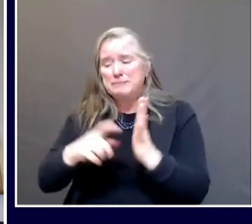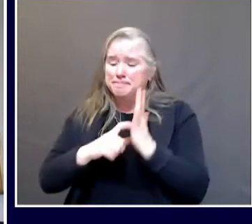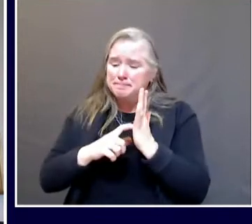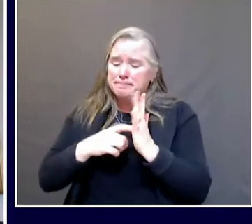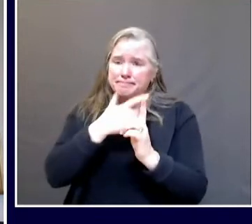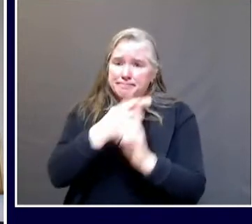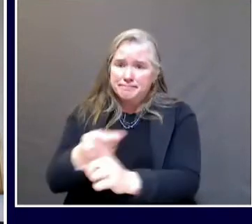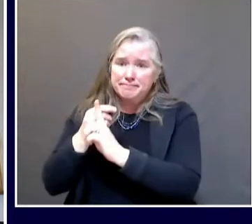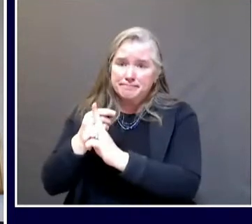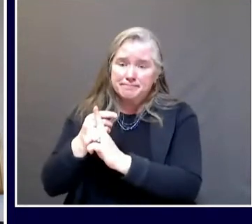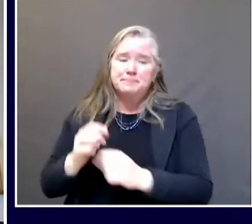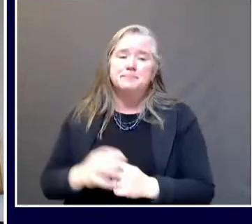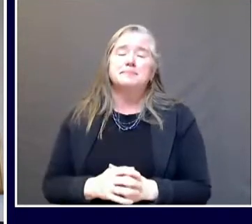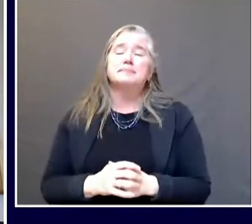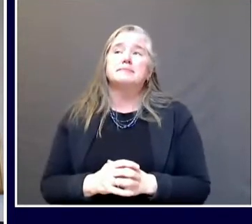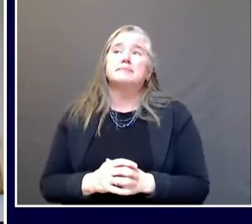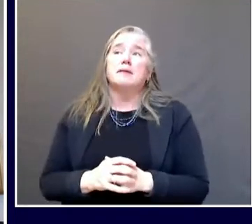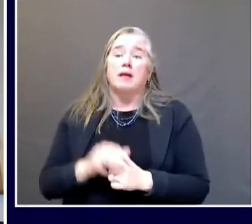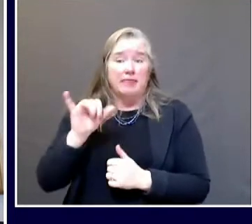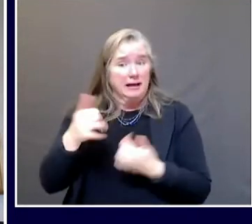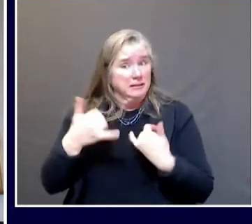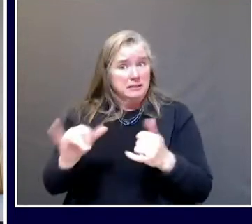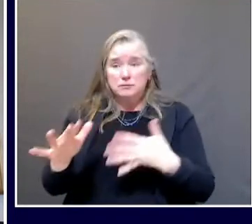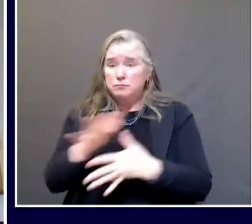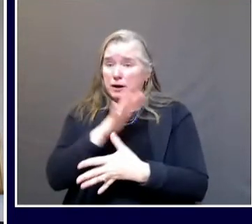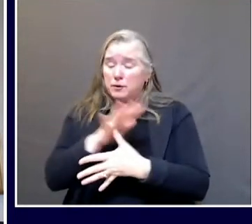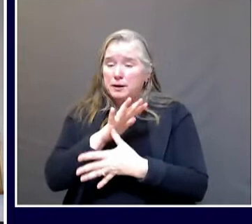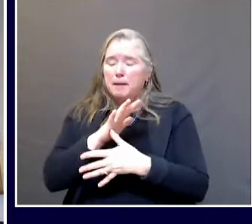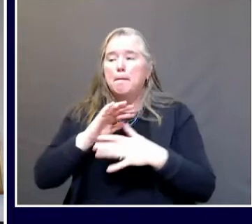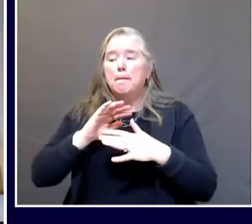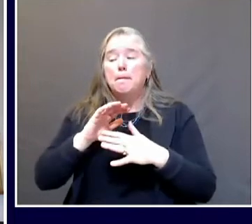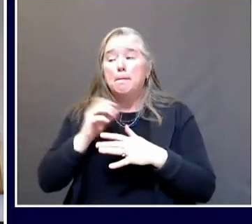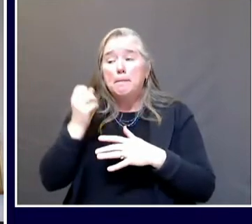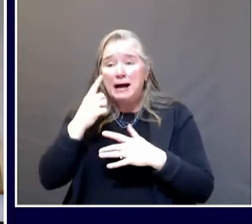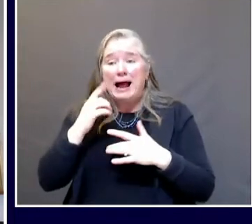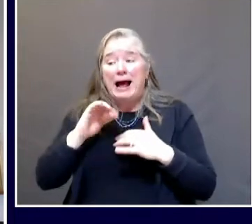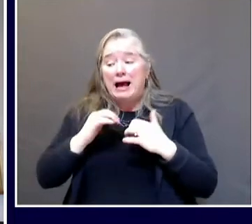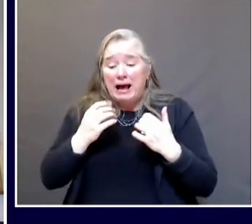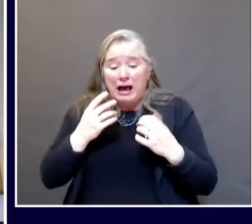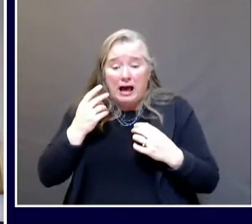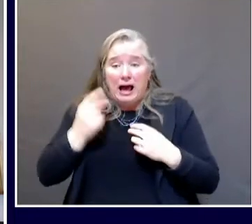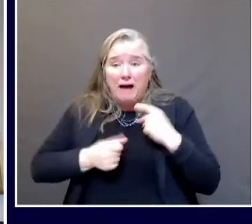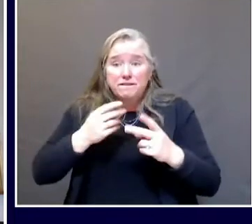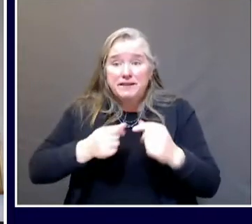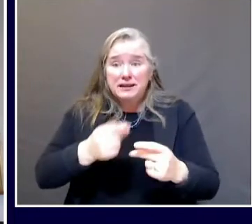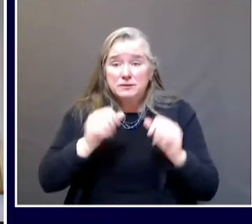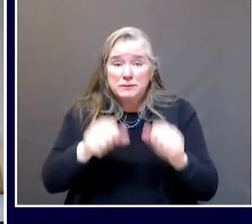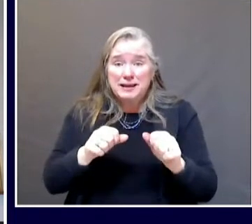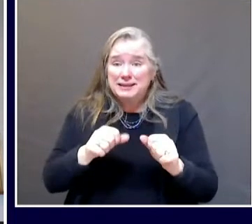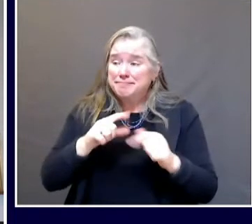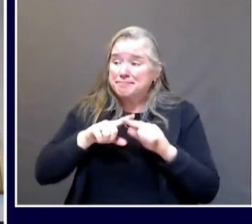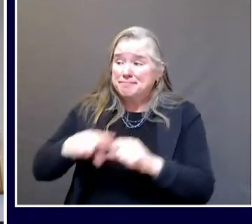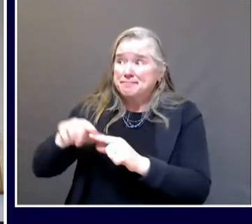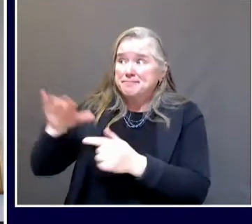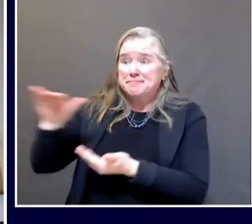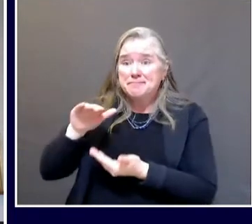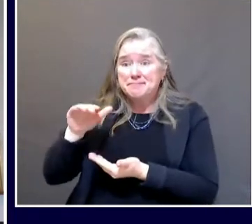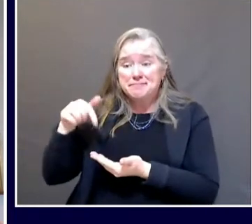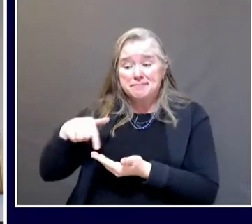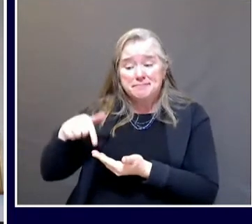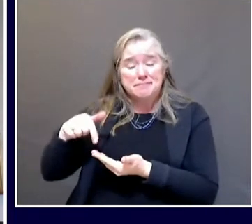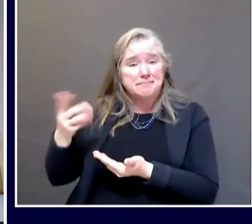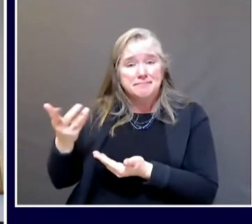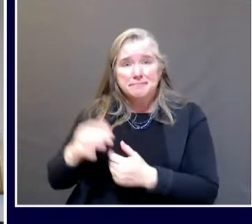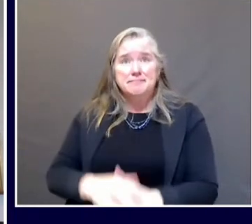like to do that may change, and we're trying to get a better sense of that right now. But no, I don't think it affects that piece of